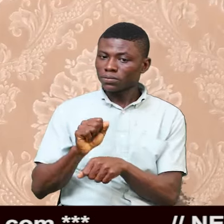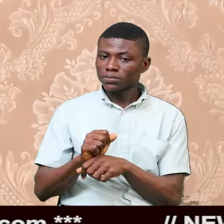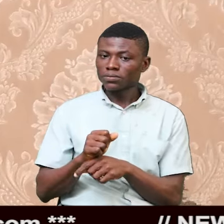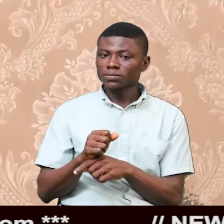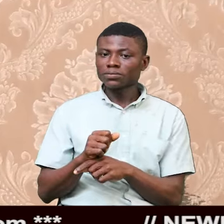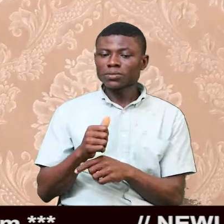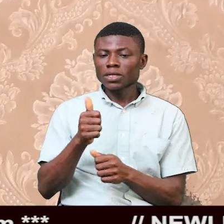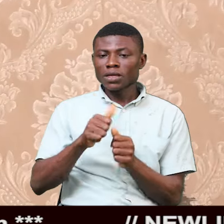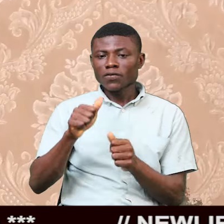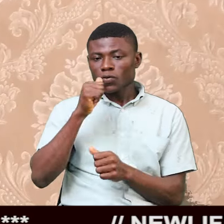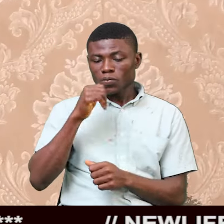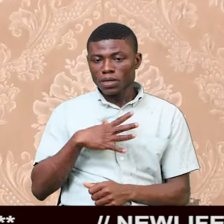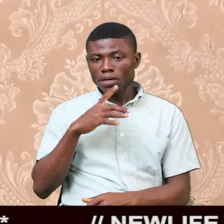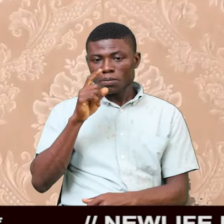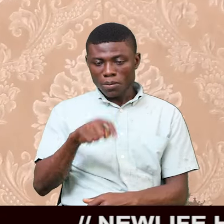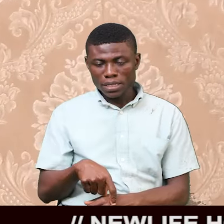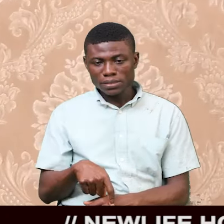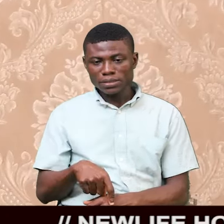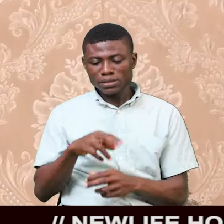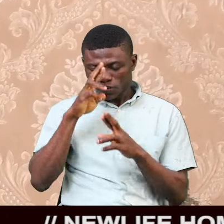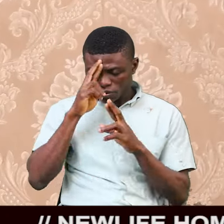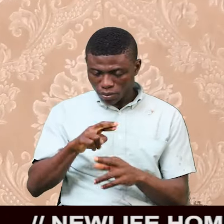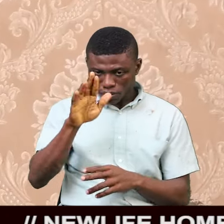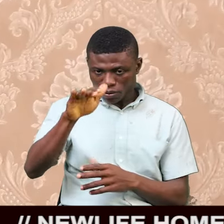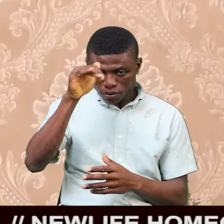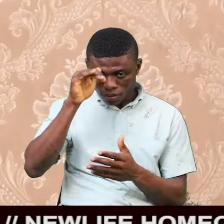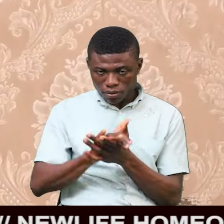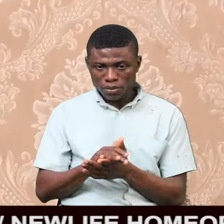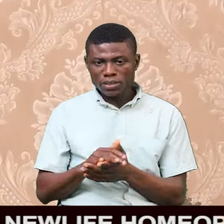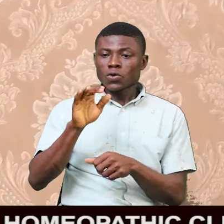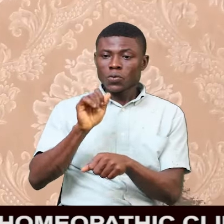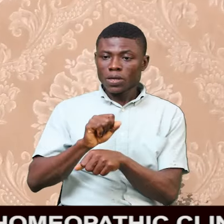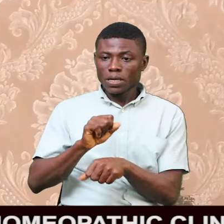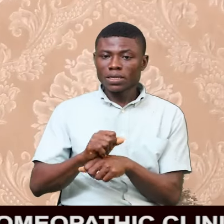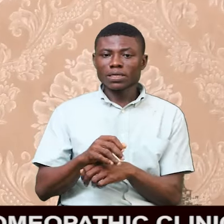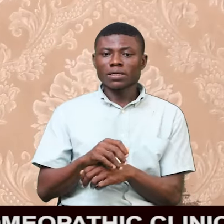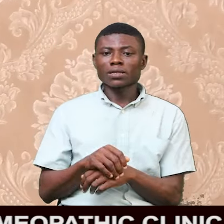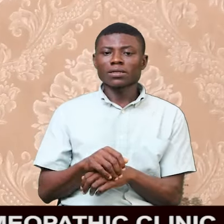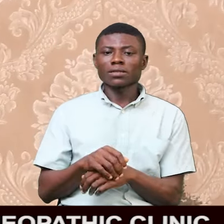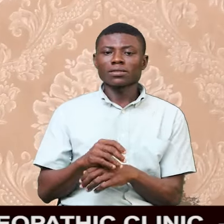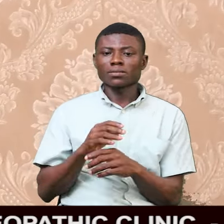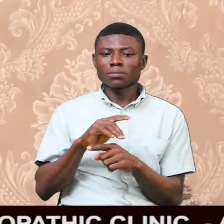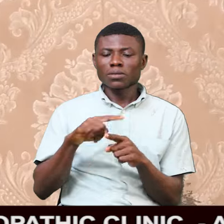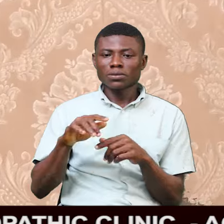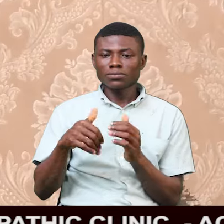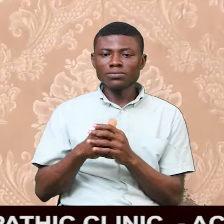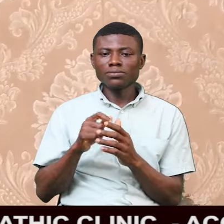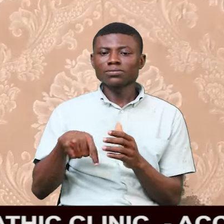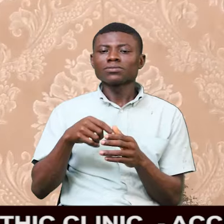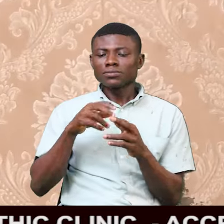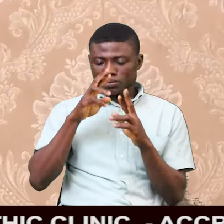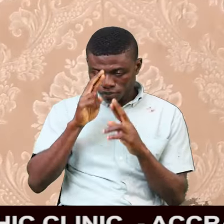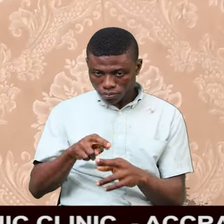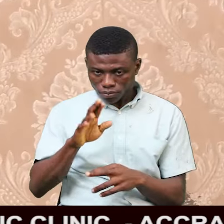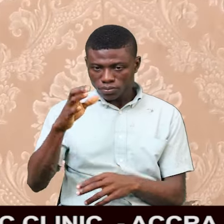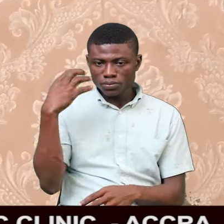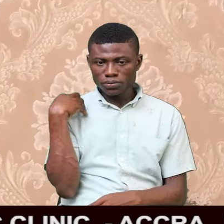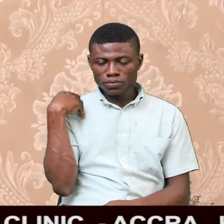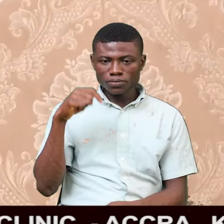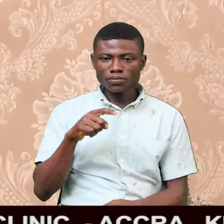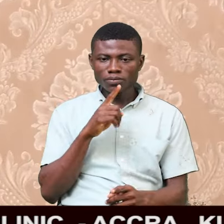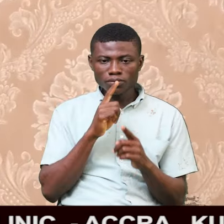or baby, as on I say, oh, be brown, as I say, what company? Yeah. Mommy, by all means, I was so submitted to a boss.